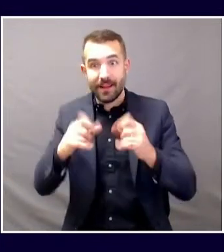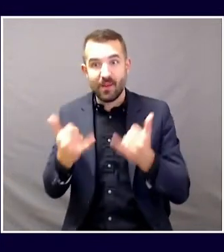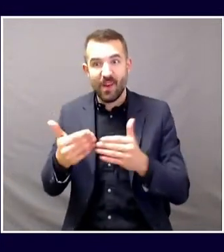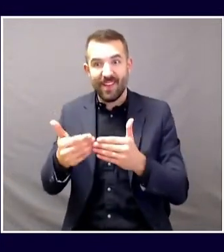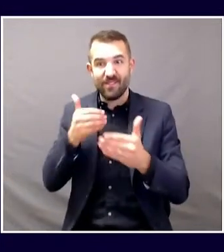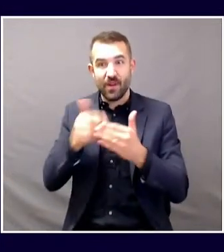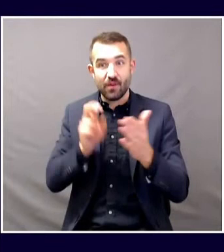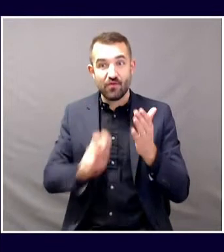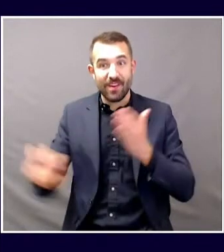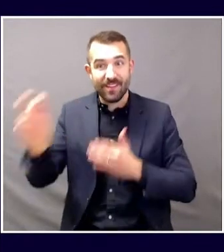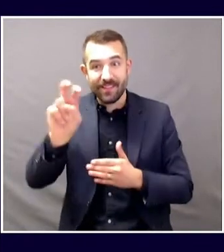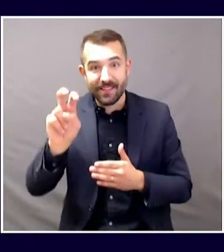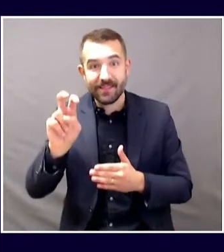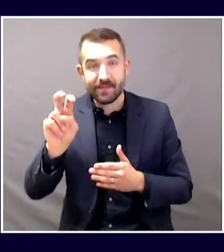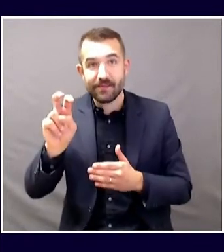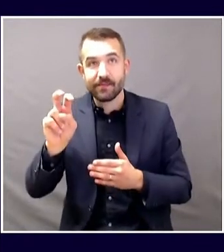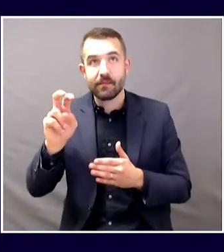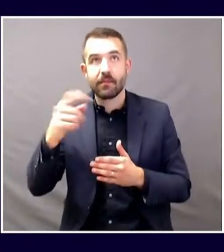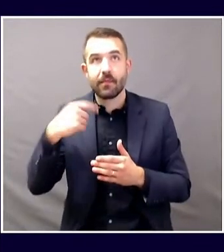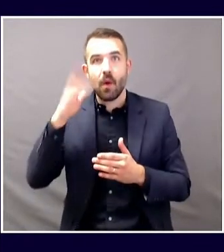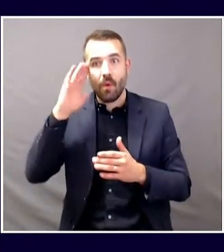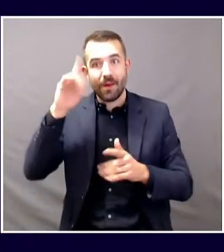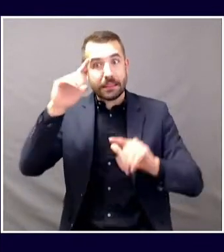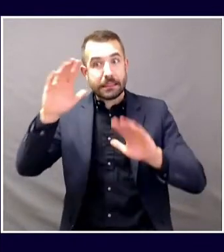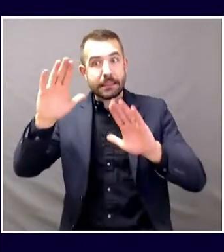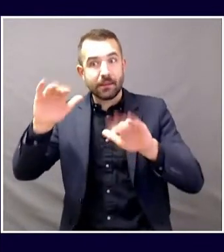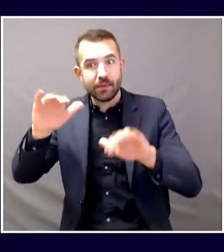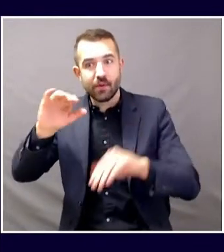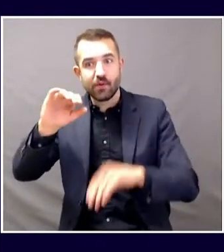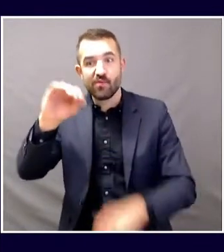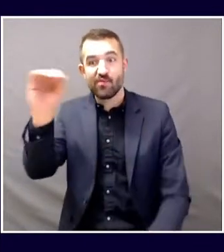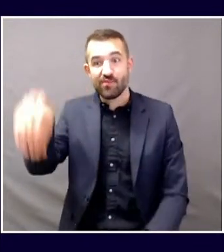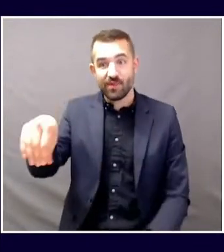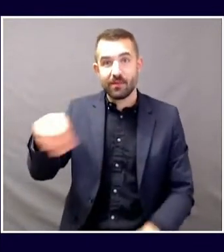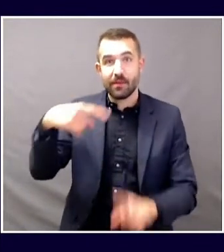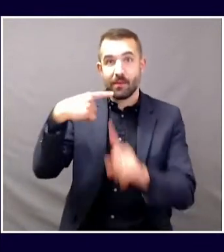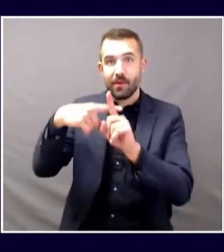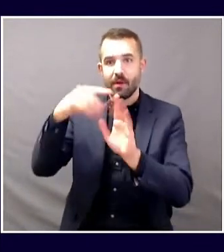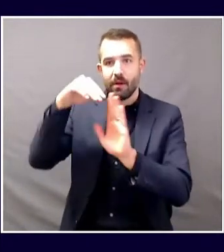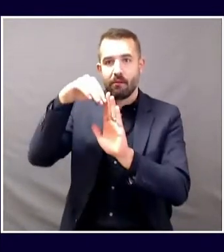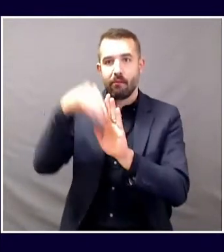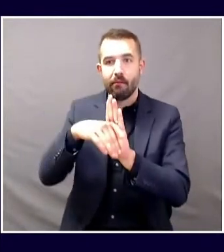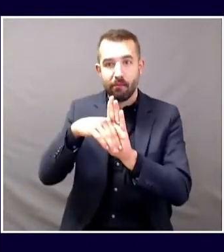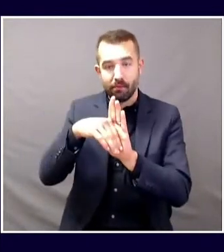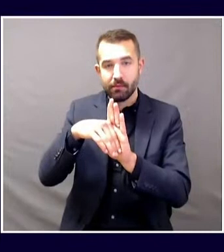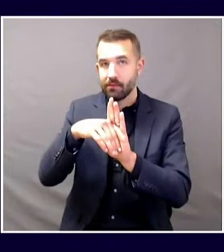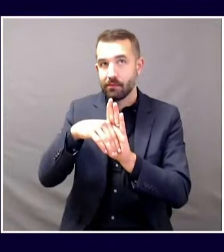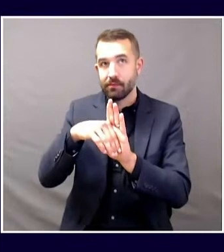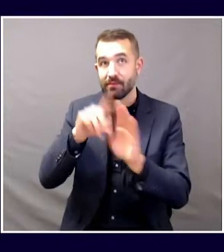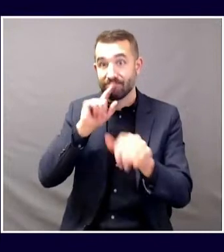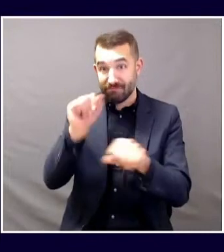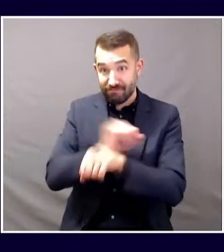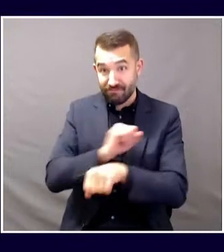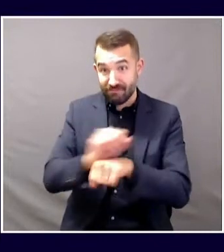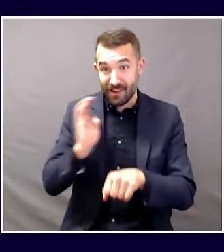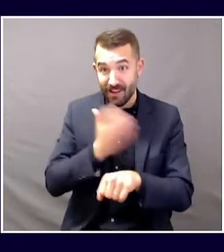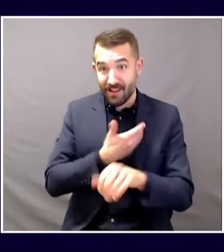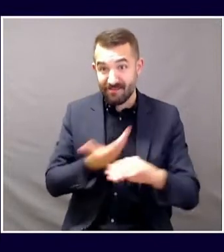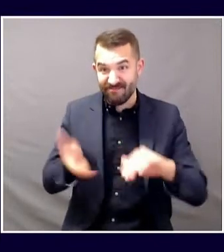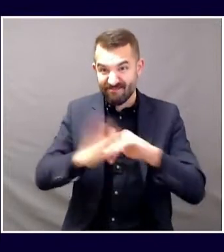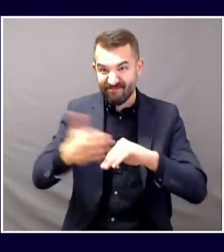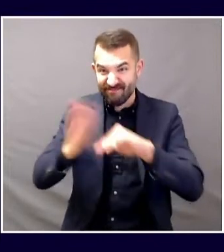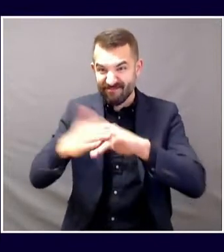expected a dip in the positivity rate, but instead we've seen an increase. Okay,